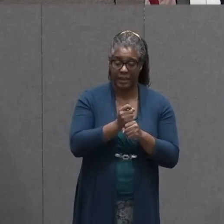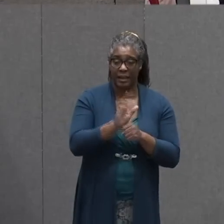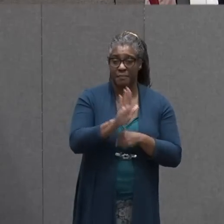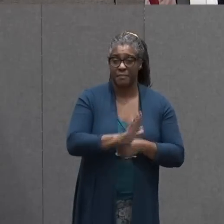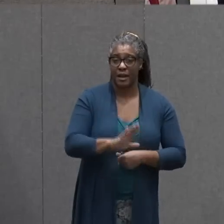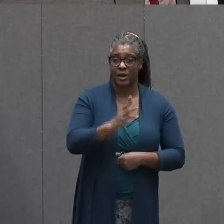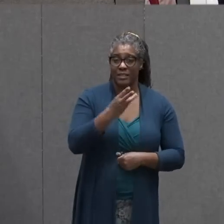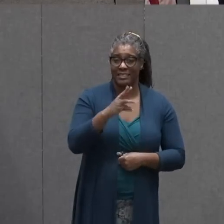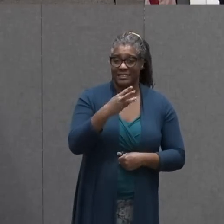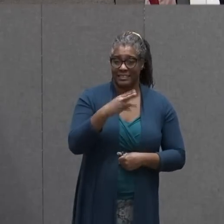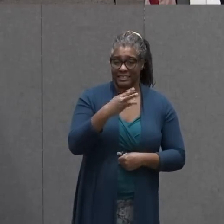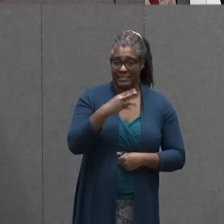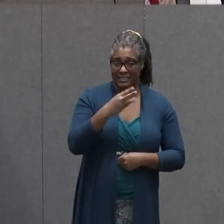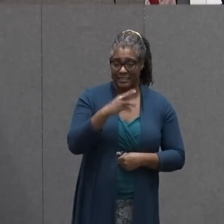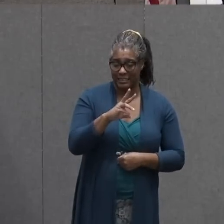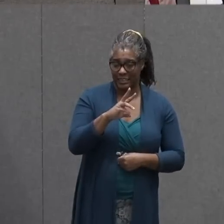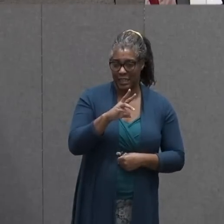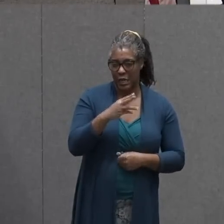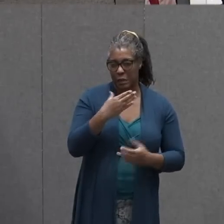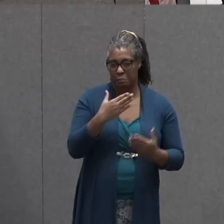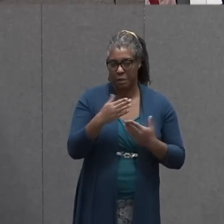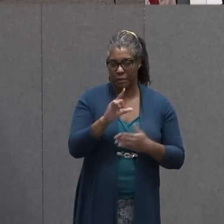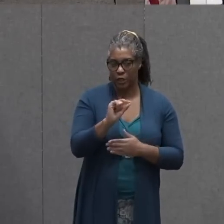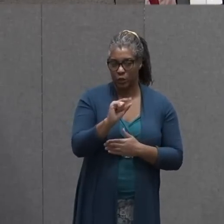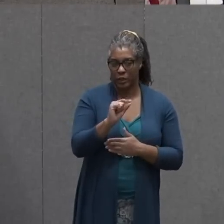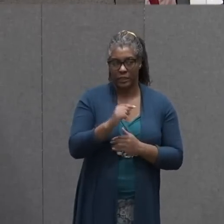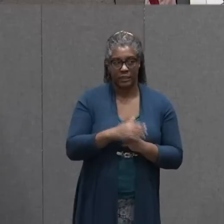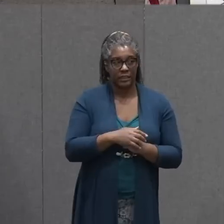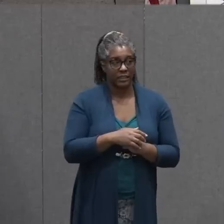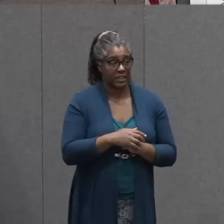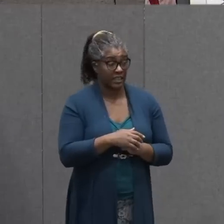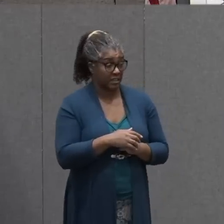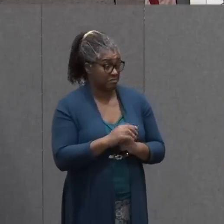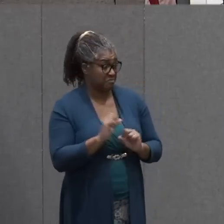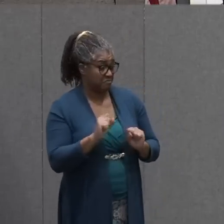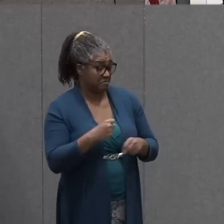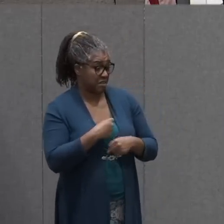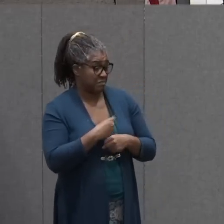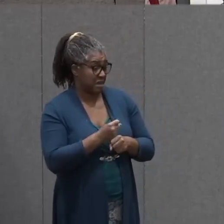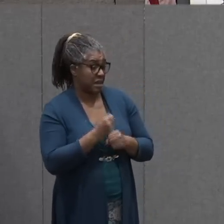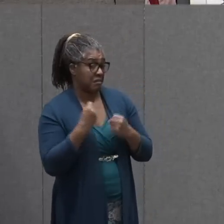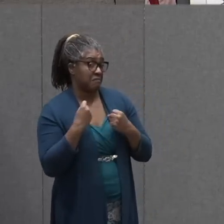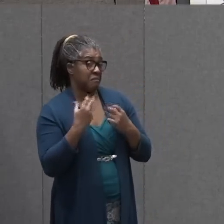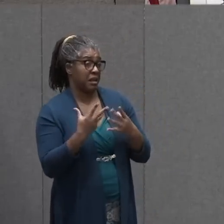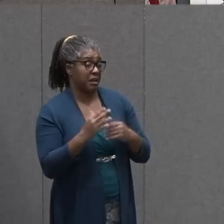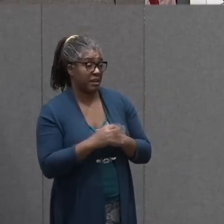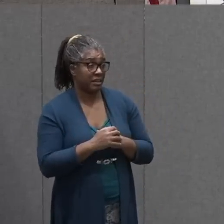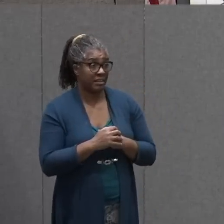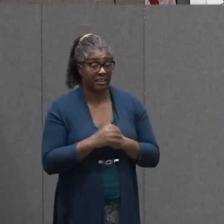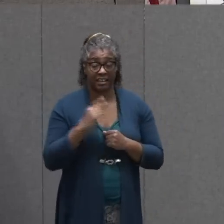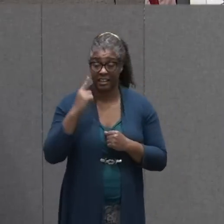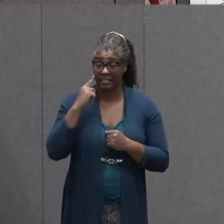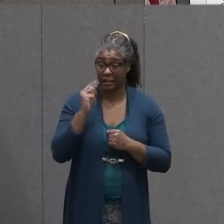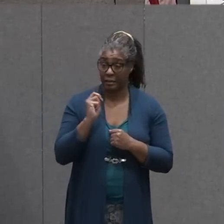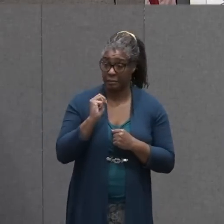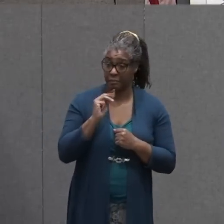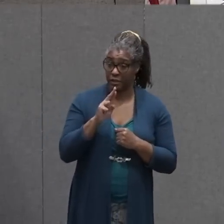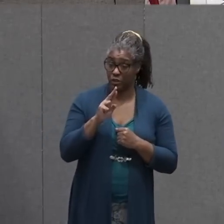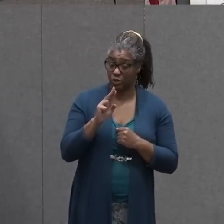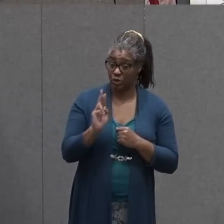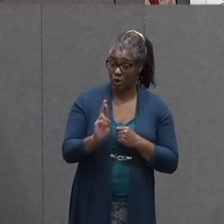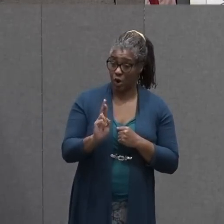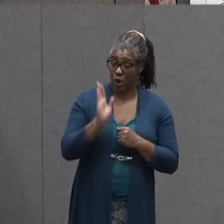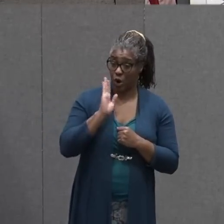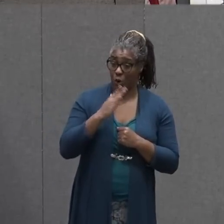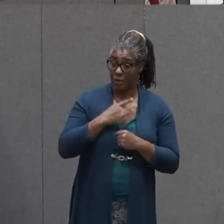16 or maybe 20 even. It can make a whole bunch. Do you think Mr. R is going to like these little cookies that we made,